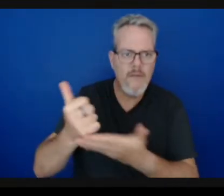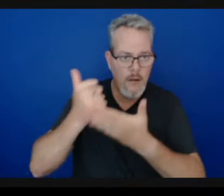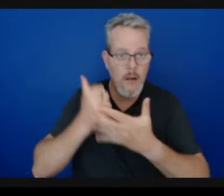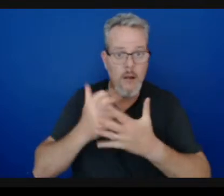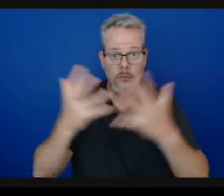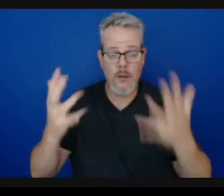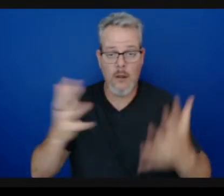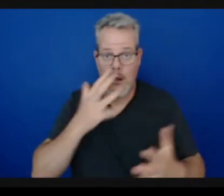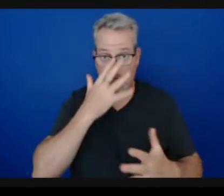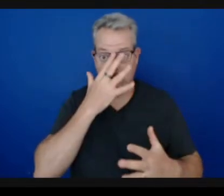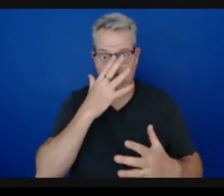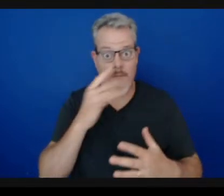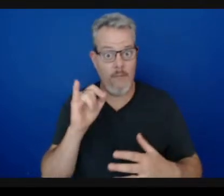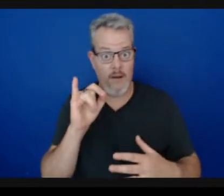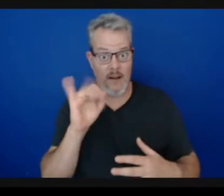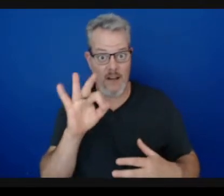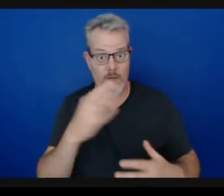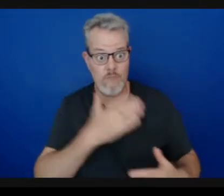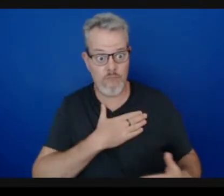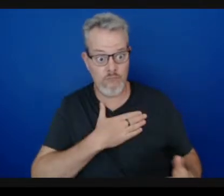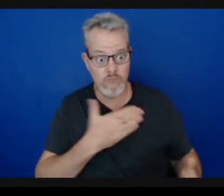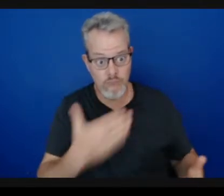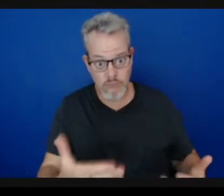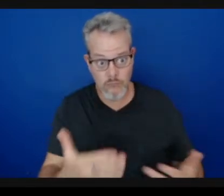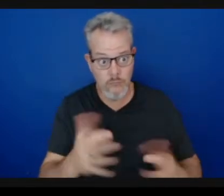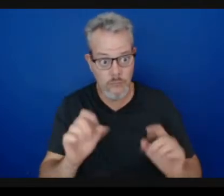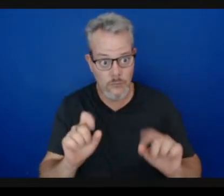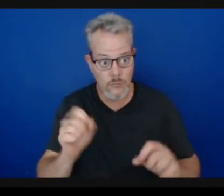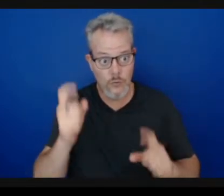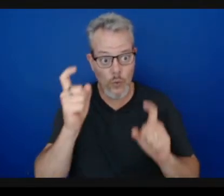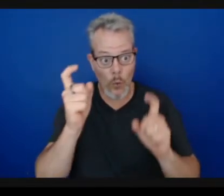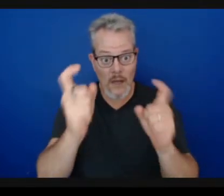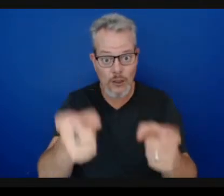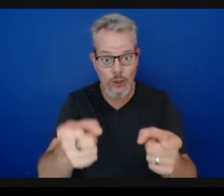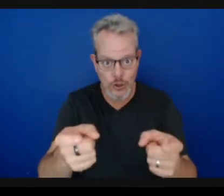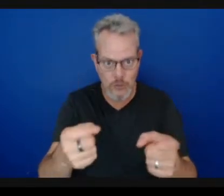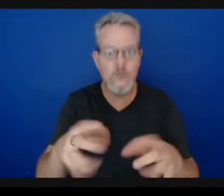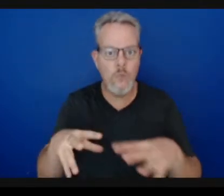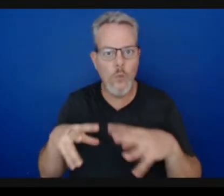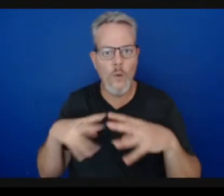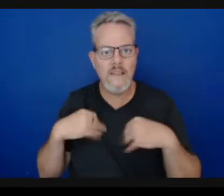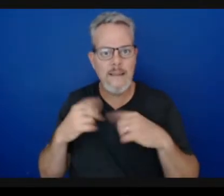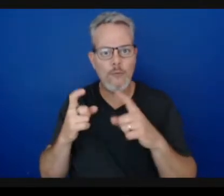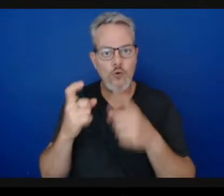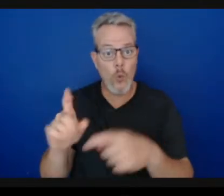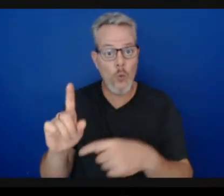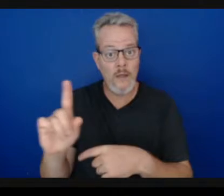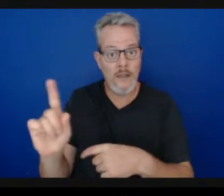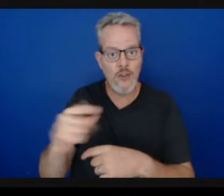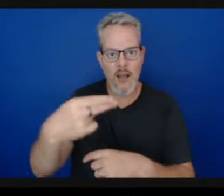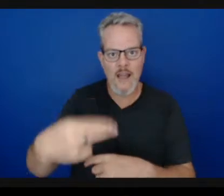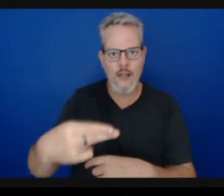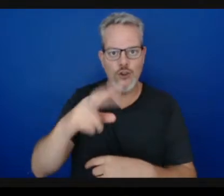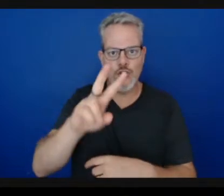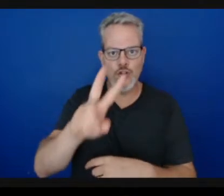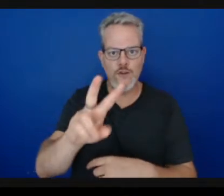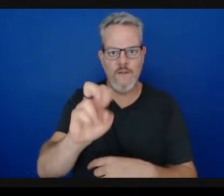and if you are so inclined to make a donation, we also take donations on